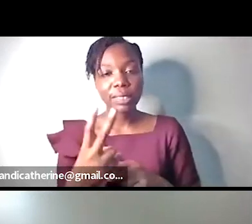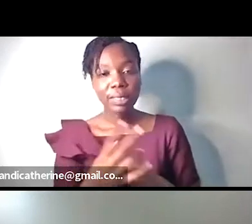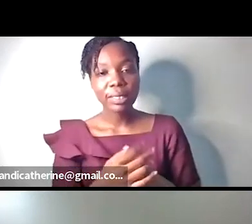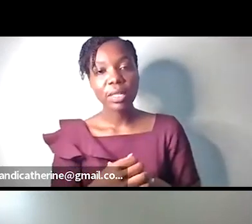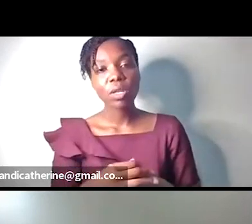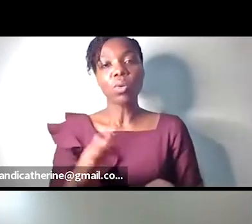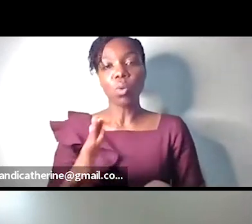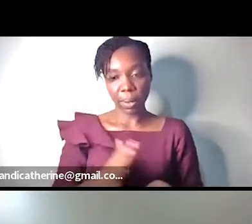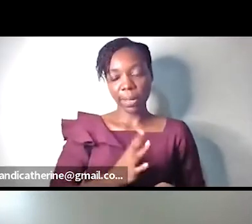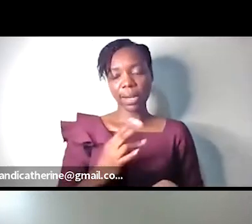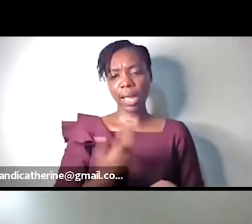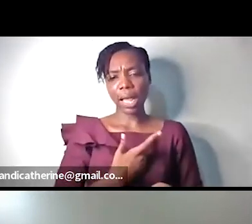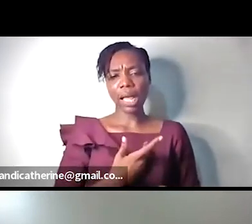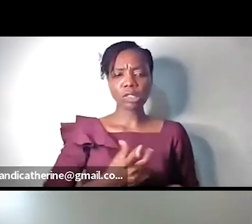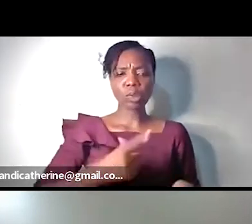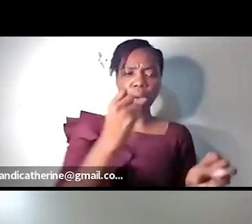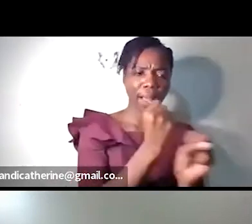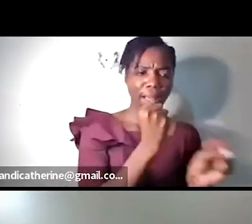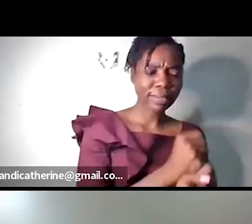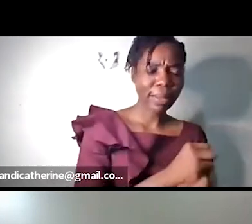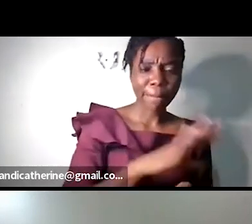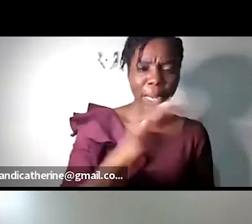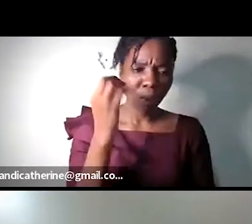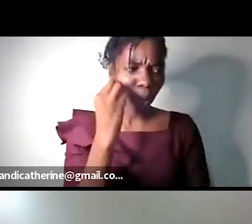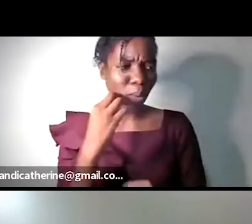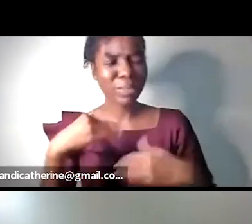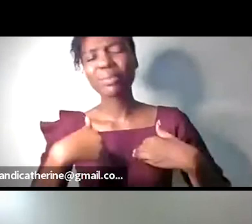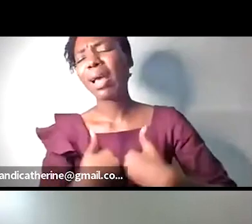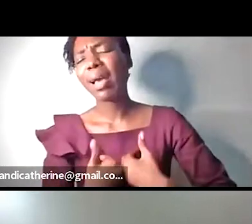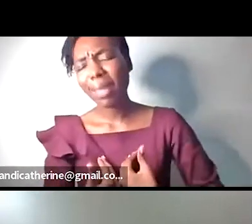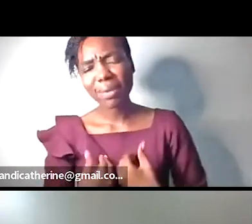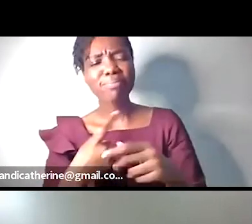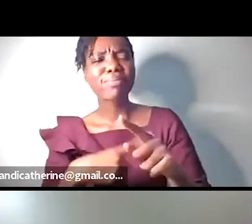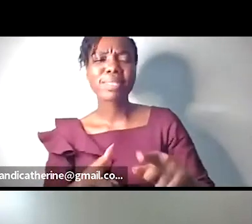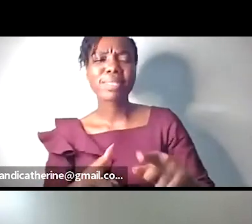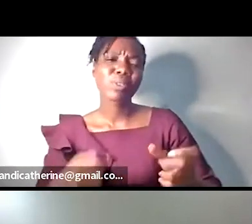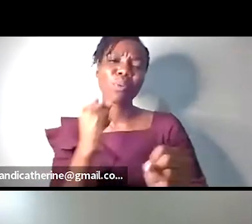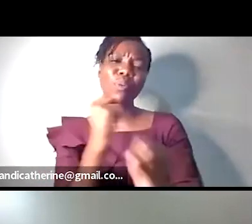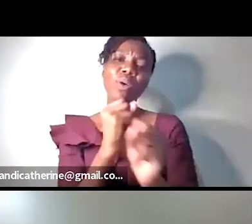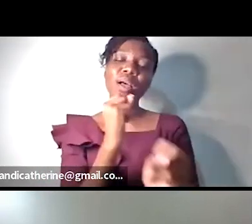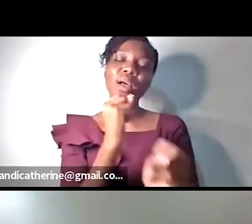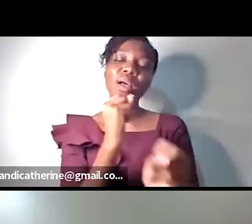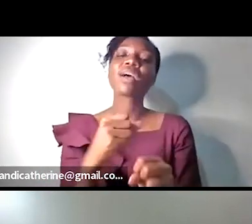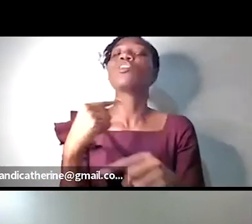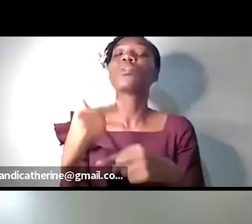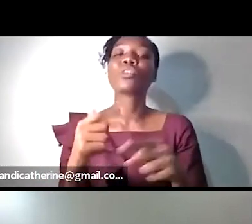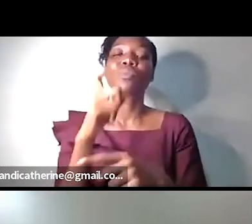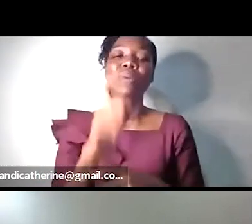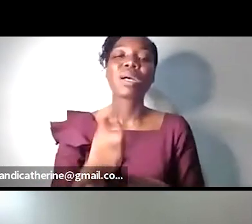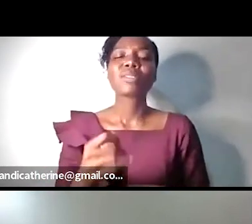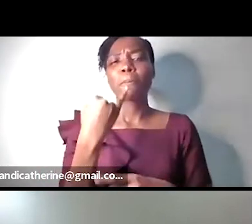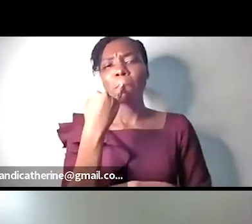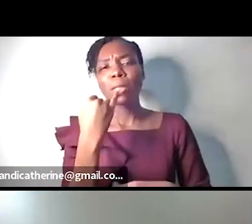from work, we are very tired, but yet homework, from home, breastfeeding. There are